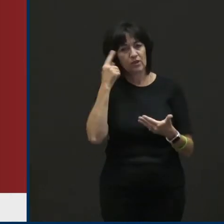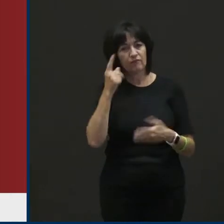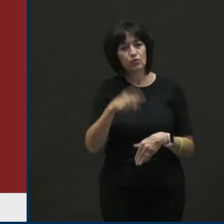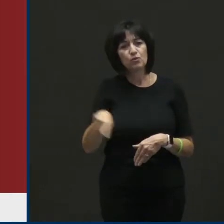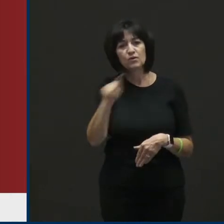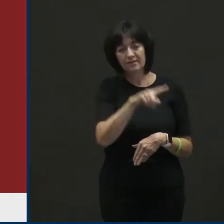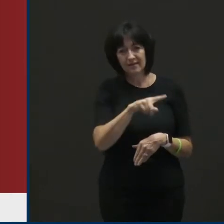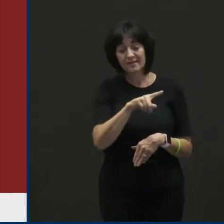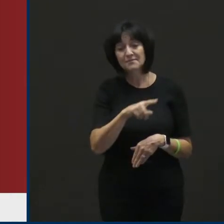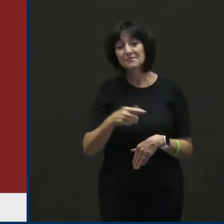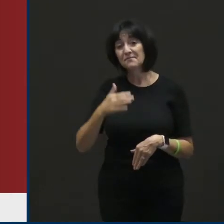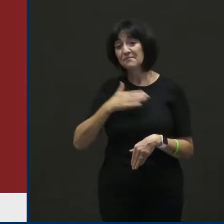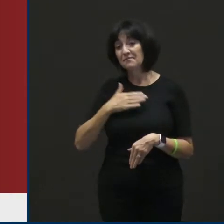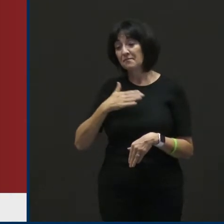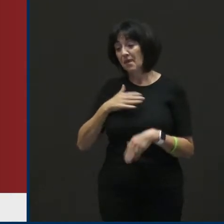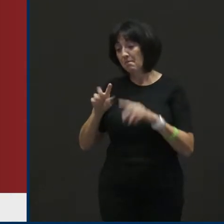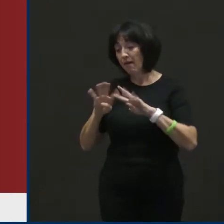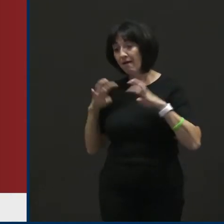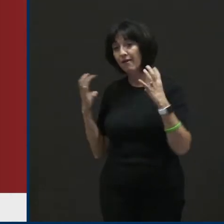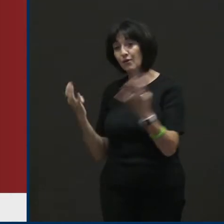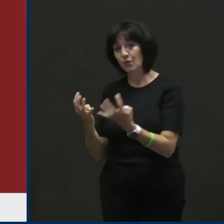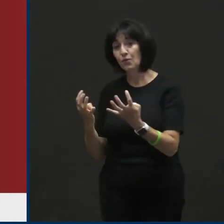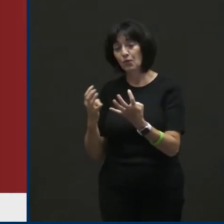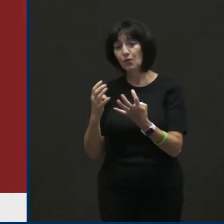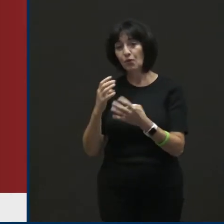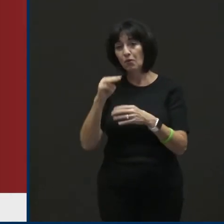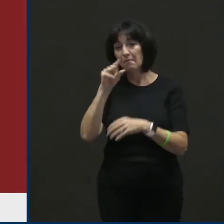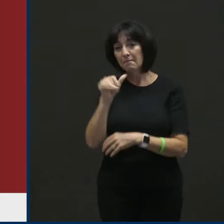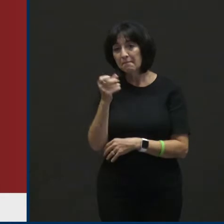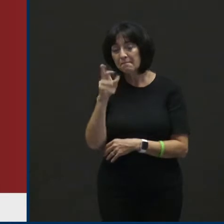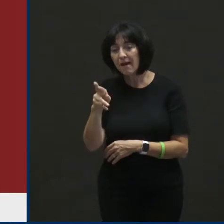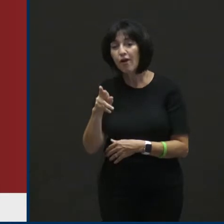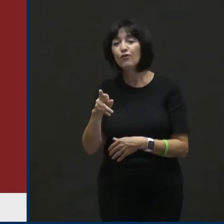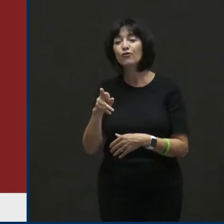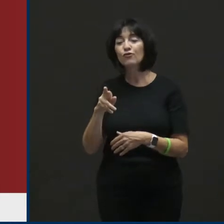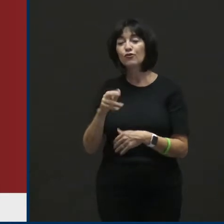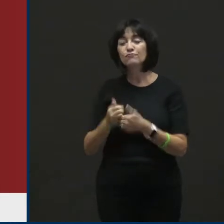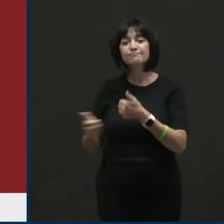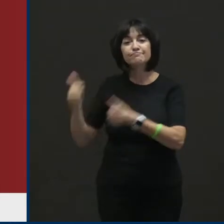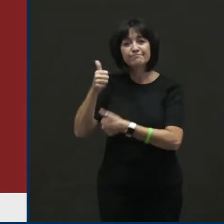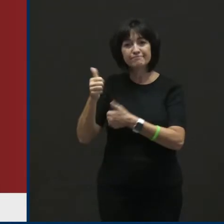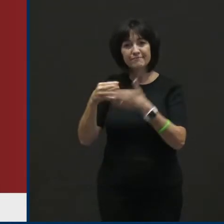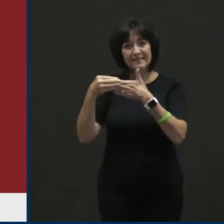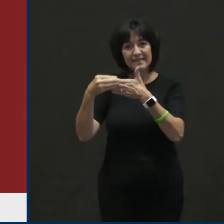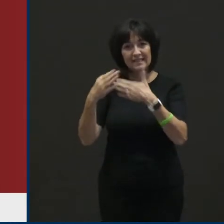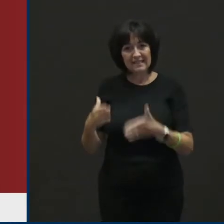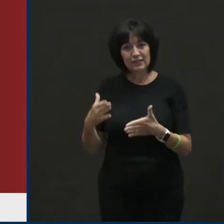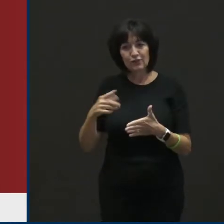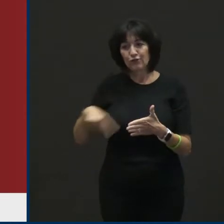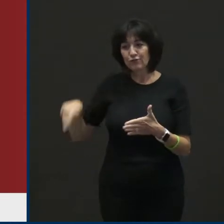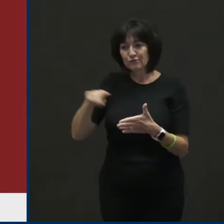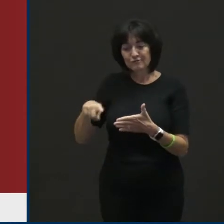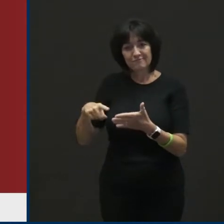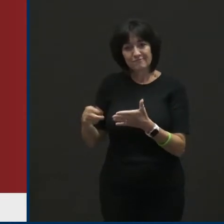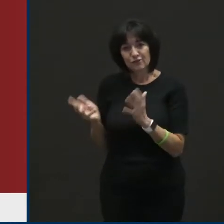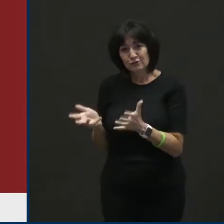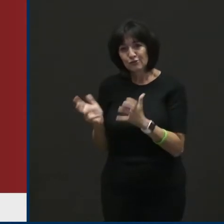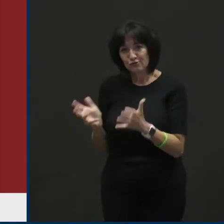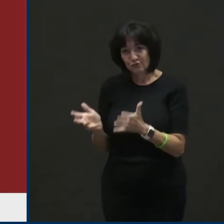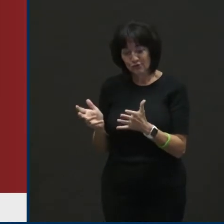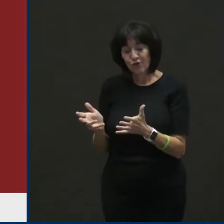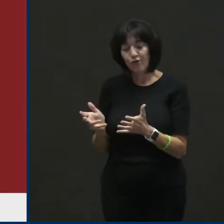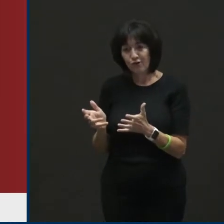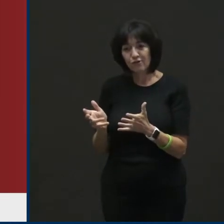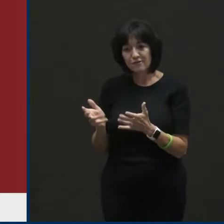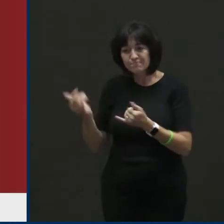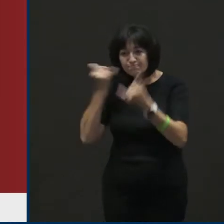and understand what's happening on the ground in each of the cities and towns in our state, and business establishments that might not be